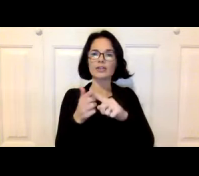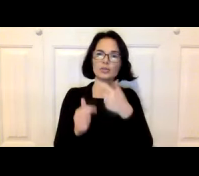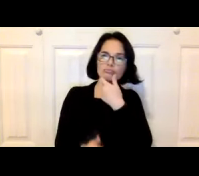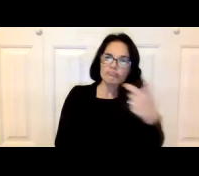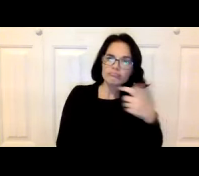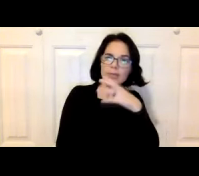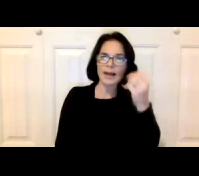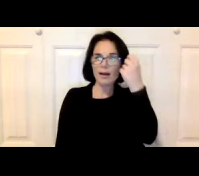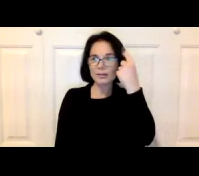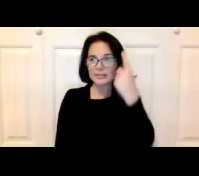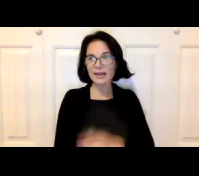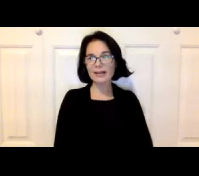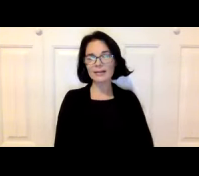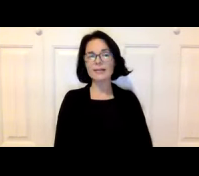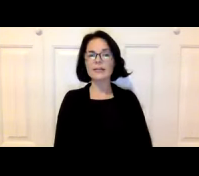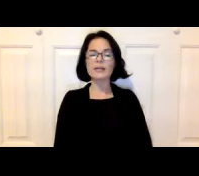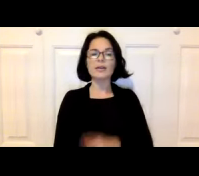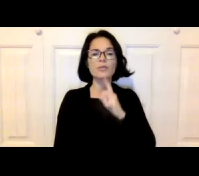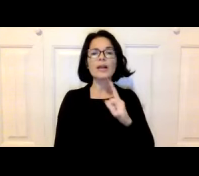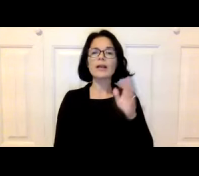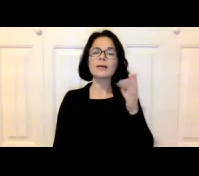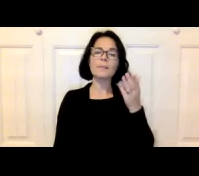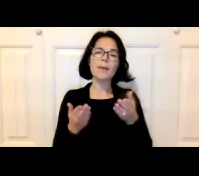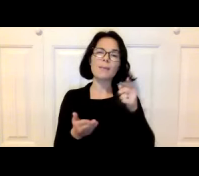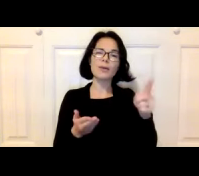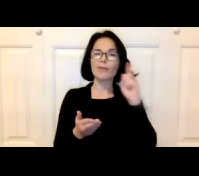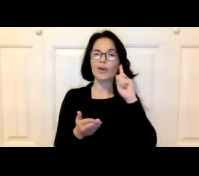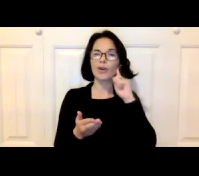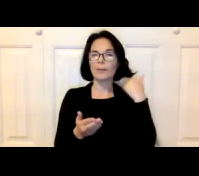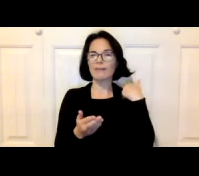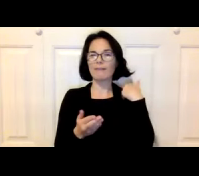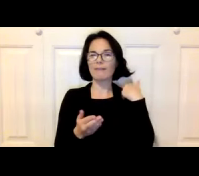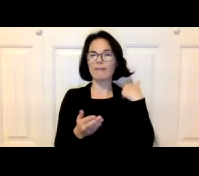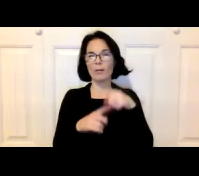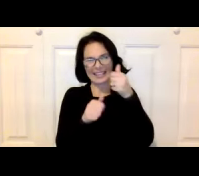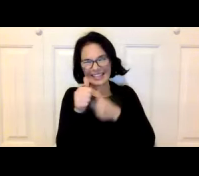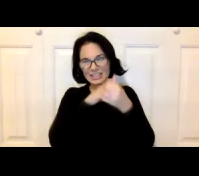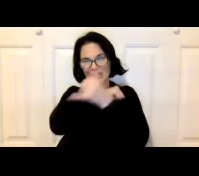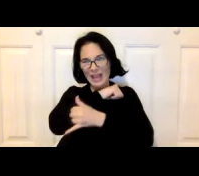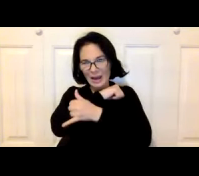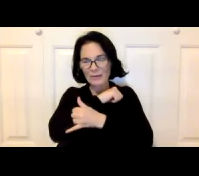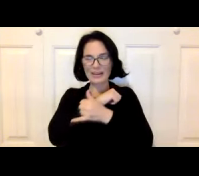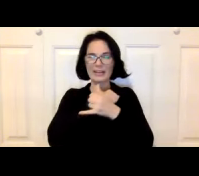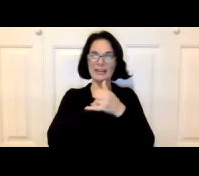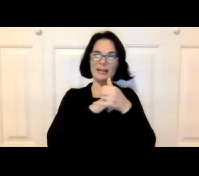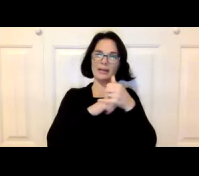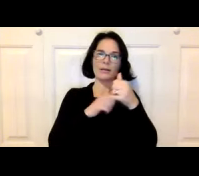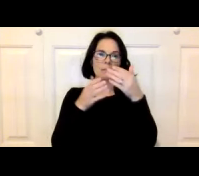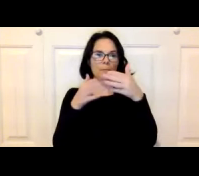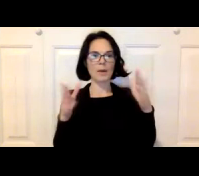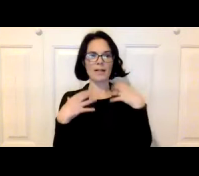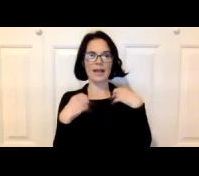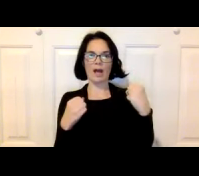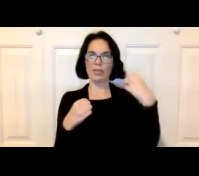heard already. The guidelines that are developed by each county and by the public health officers are really based on